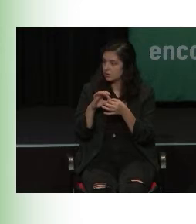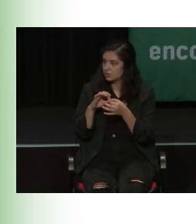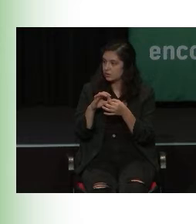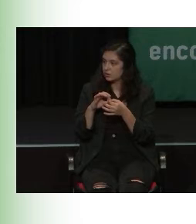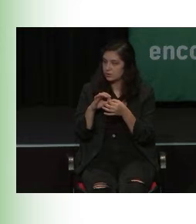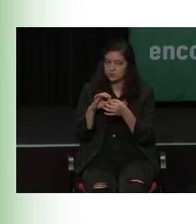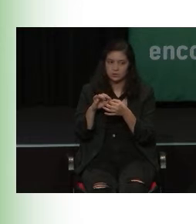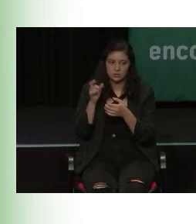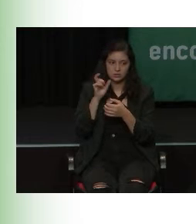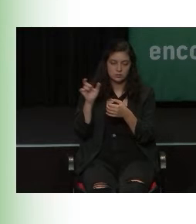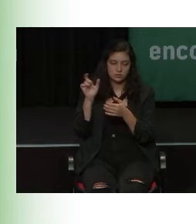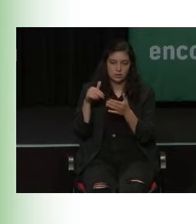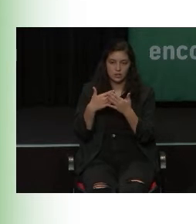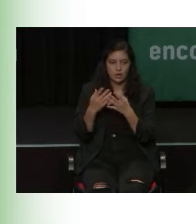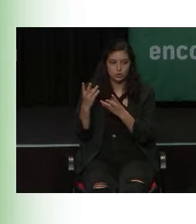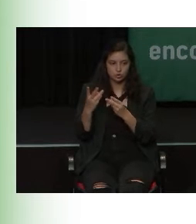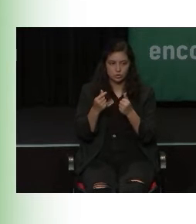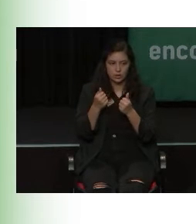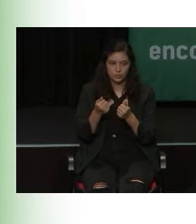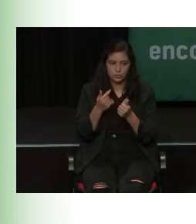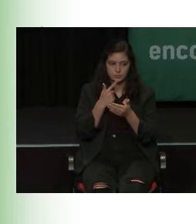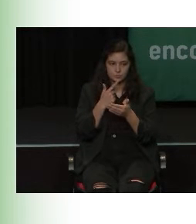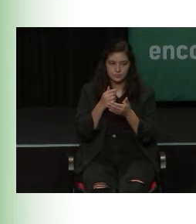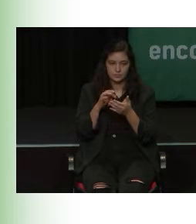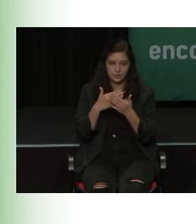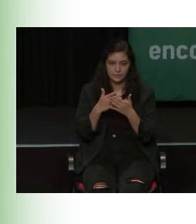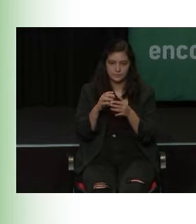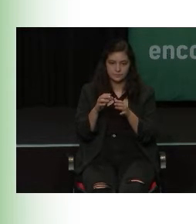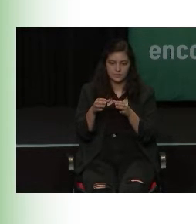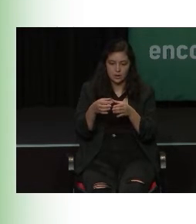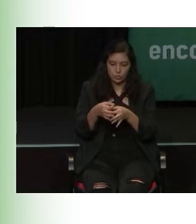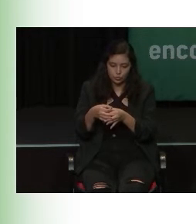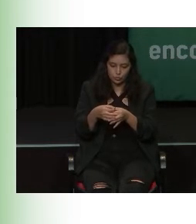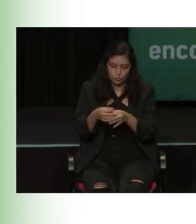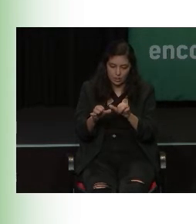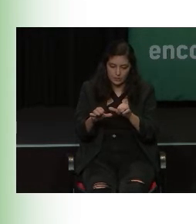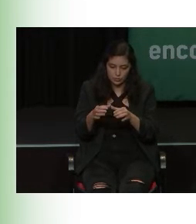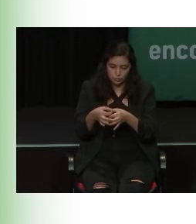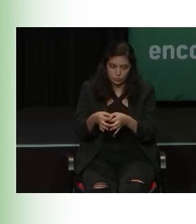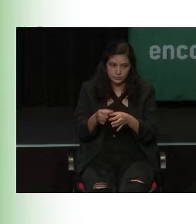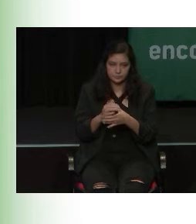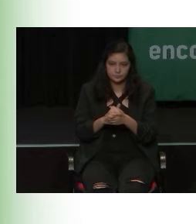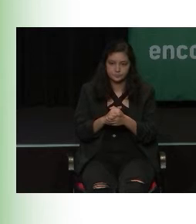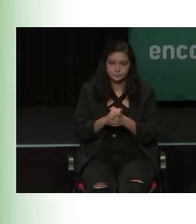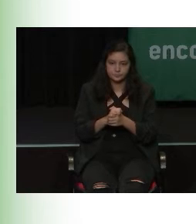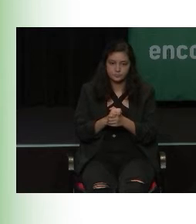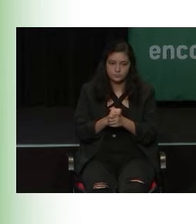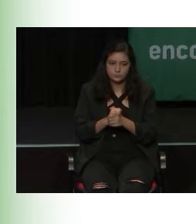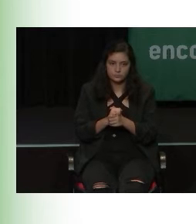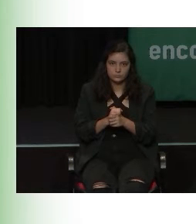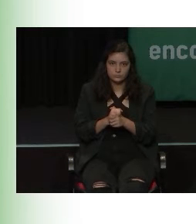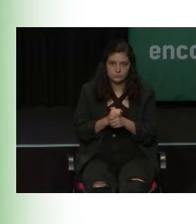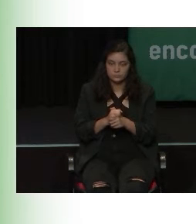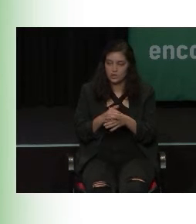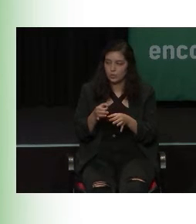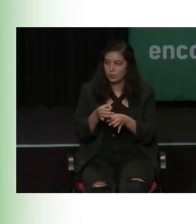and show also good results in both in vitro and in silico studies. em estudos in vitro e em sílico.